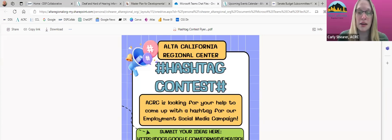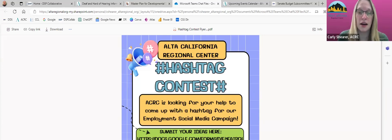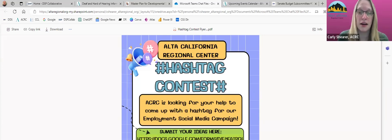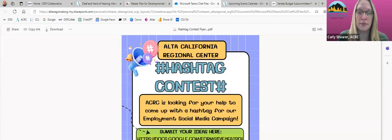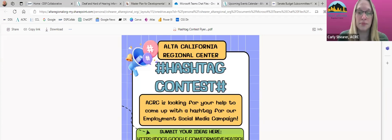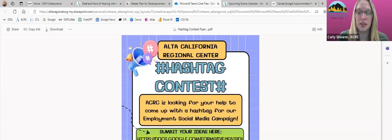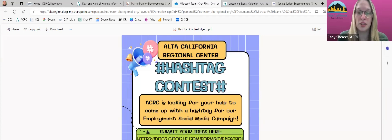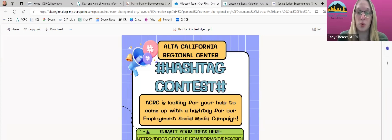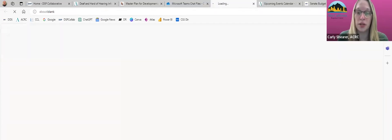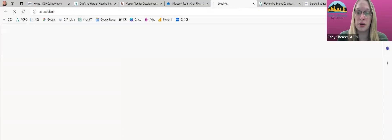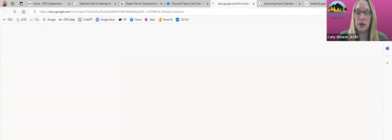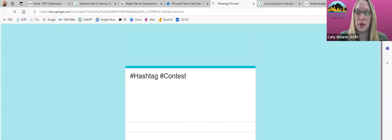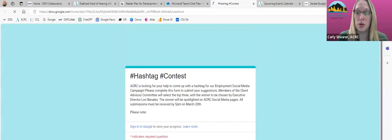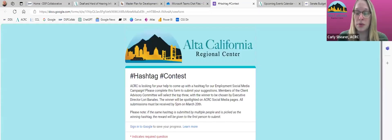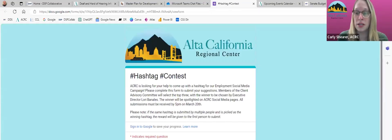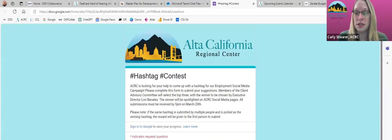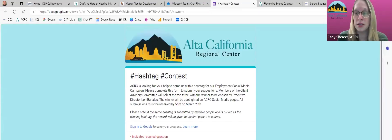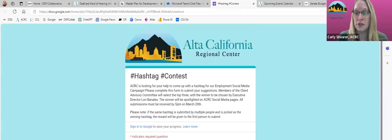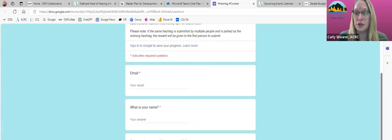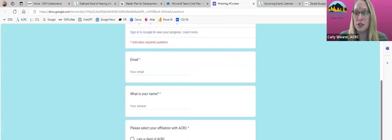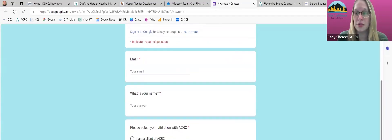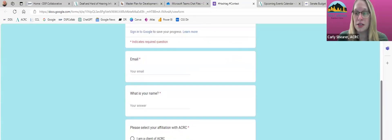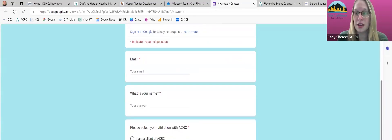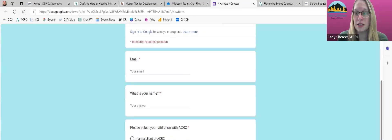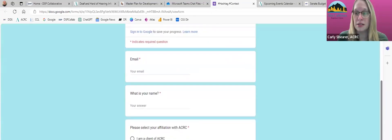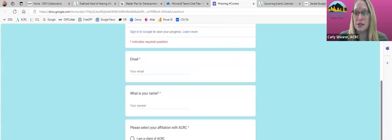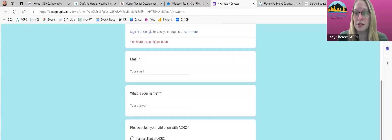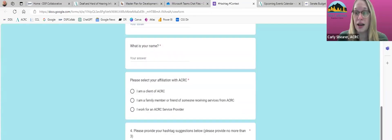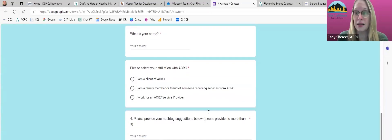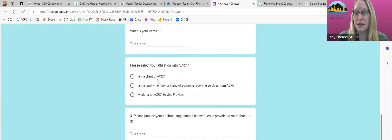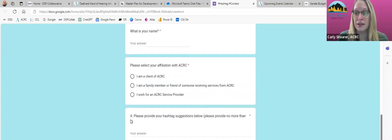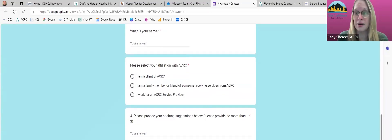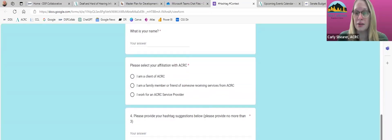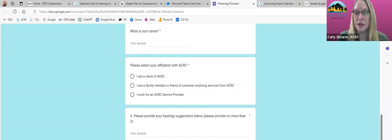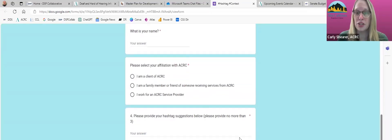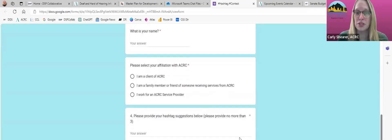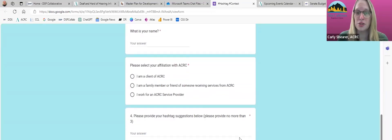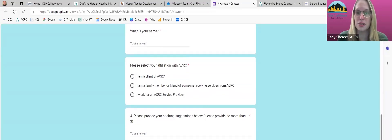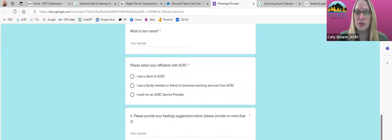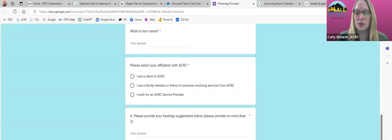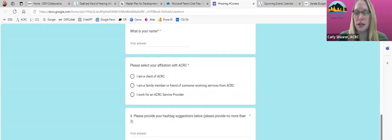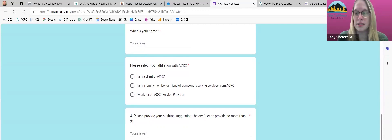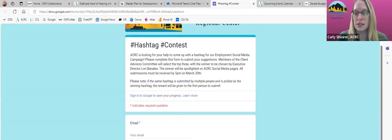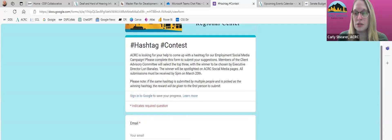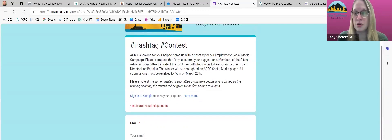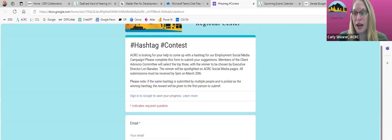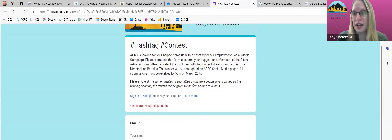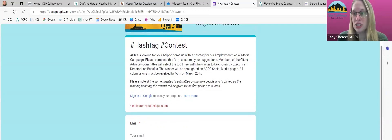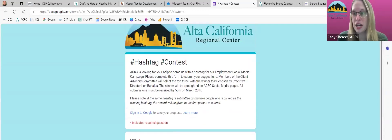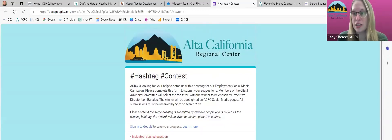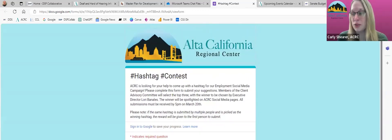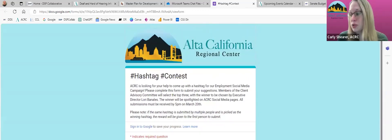ideas. And then the winner will be the first to be highlighted on our pages utilizing this